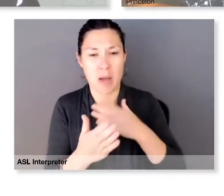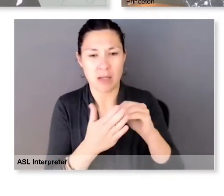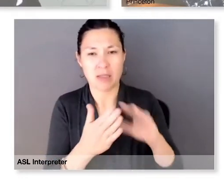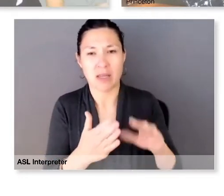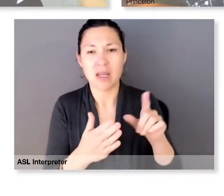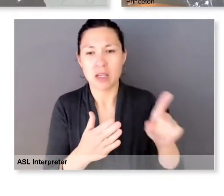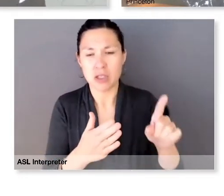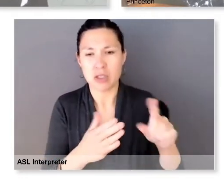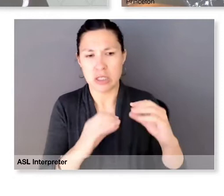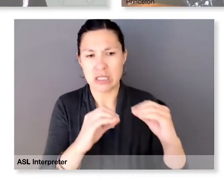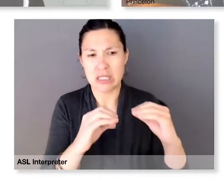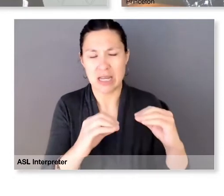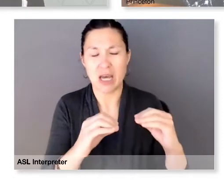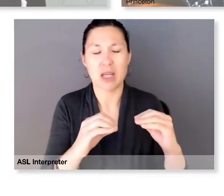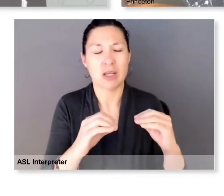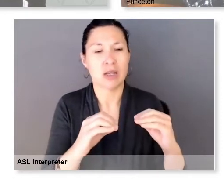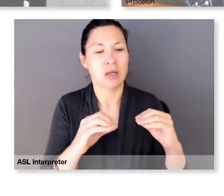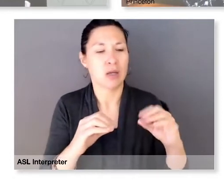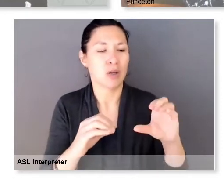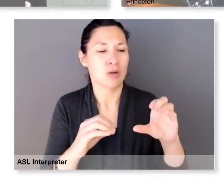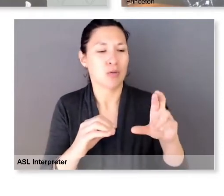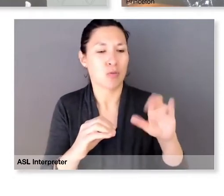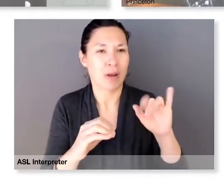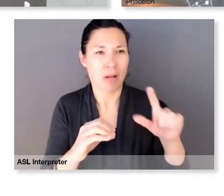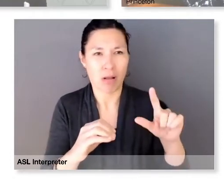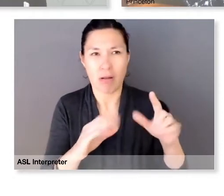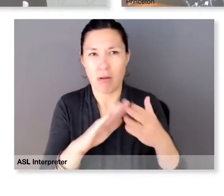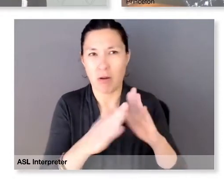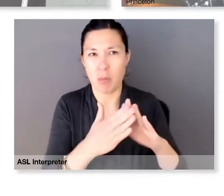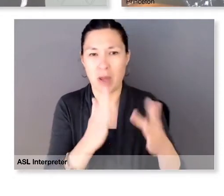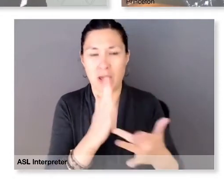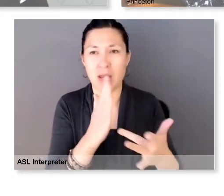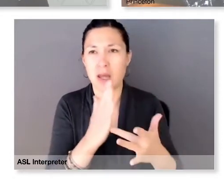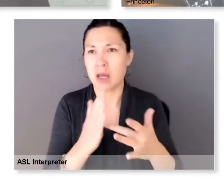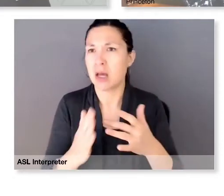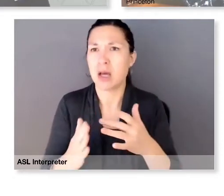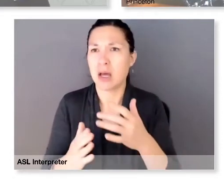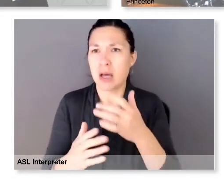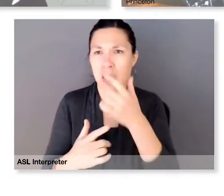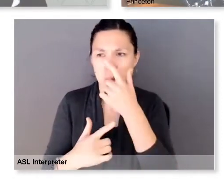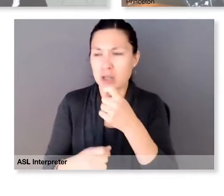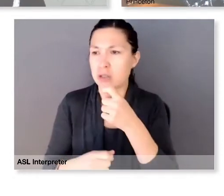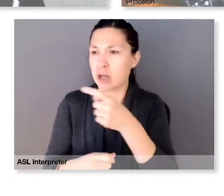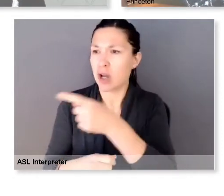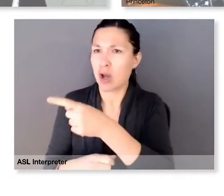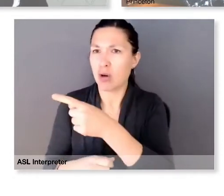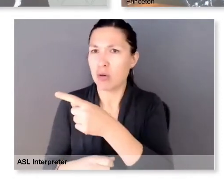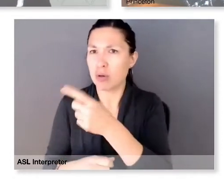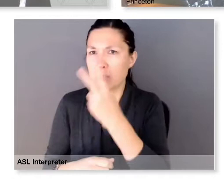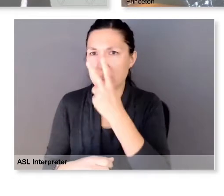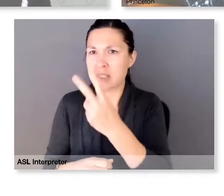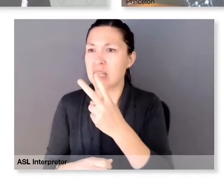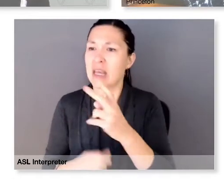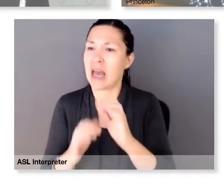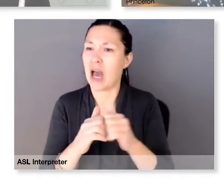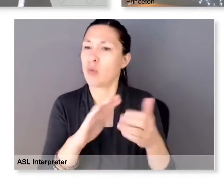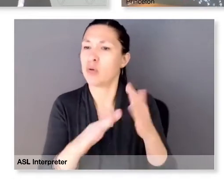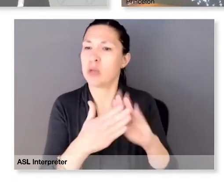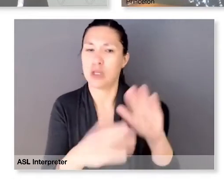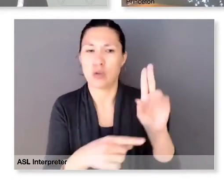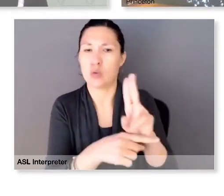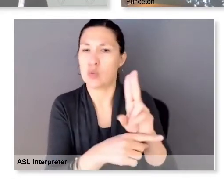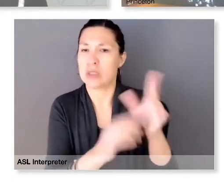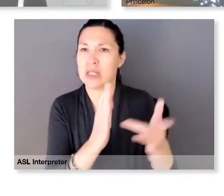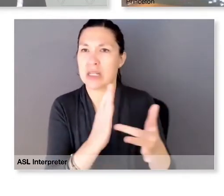technologies. And what are the conditions under which you've seen such groups flourish, where they have been the ones leveraging these technologies?